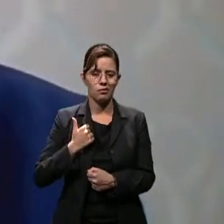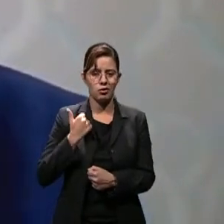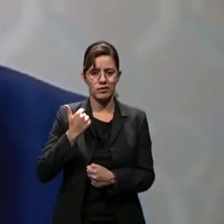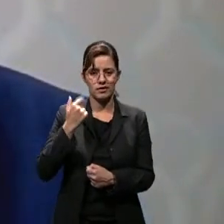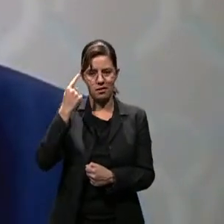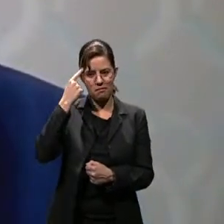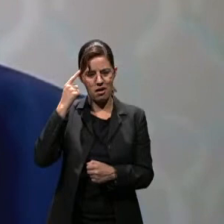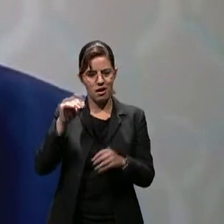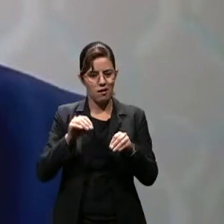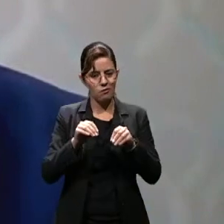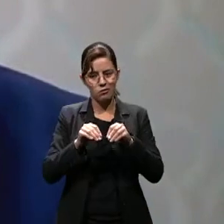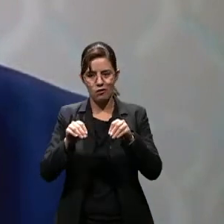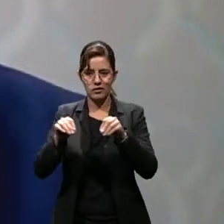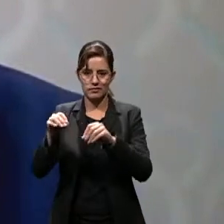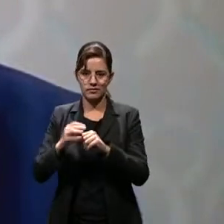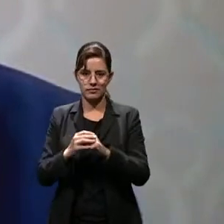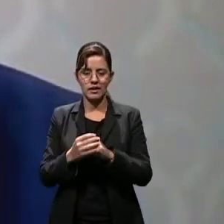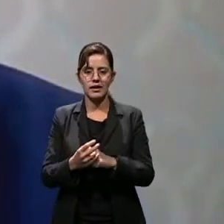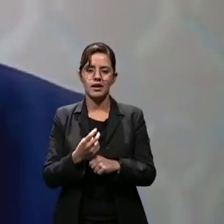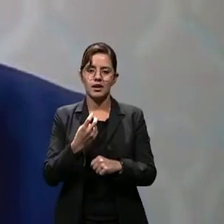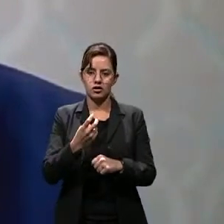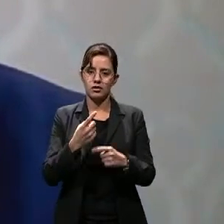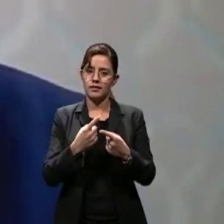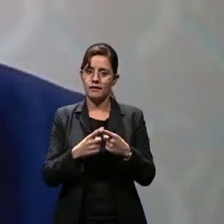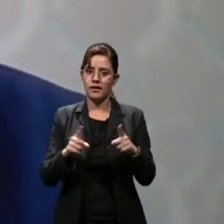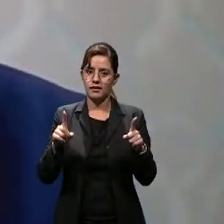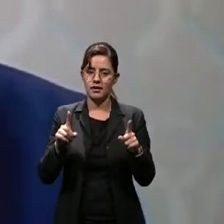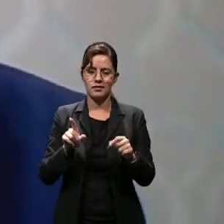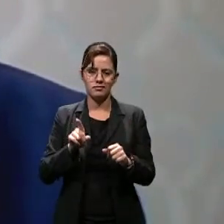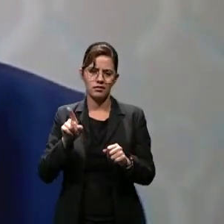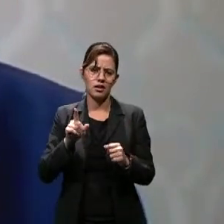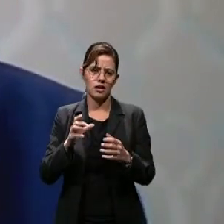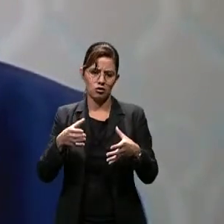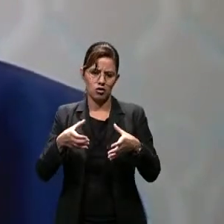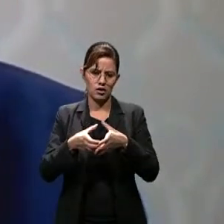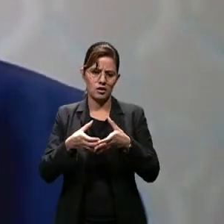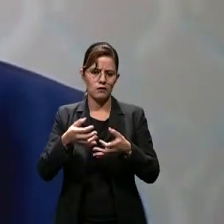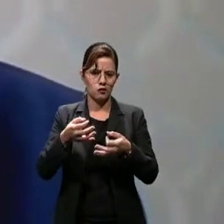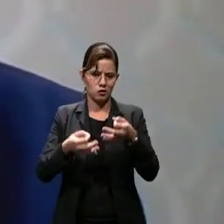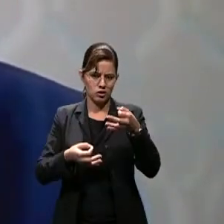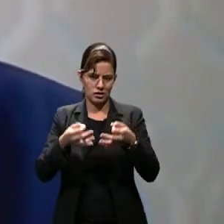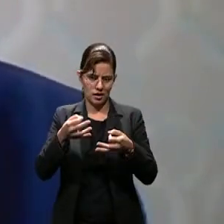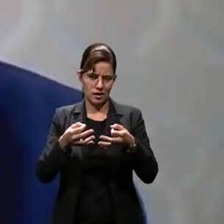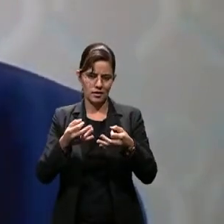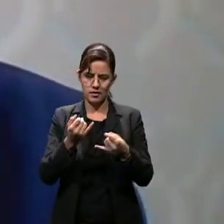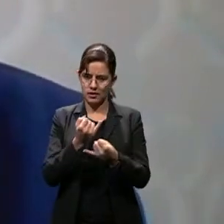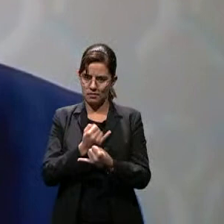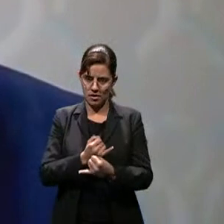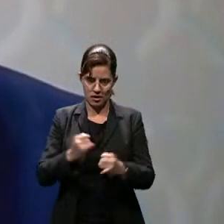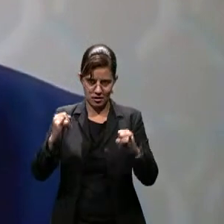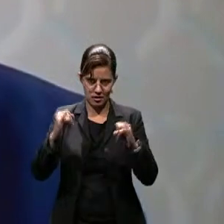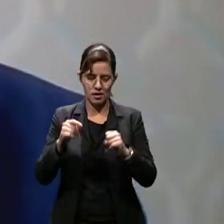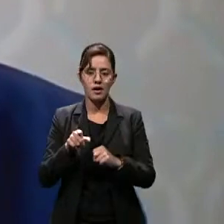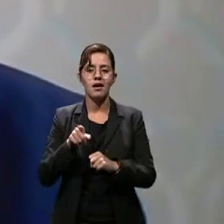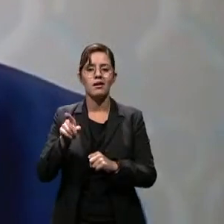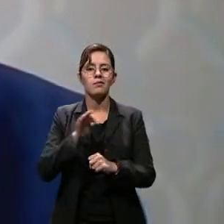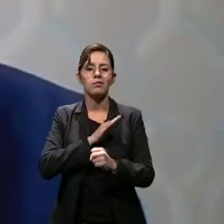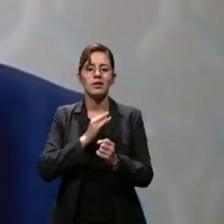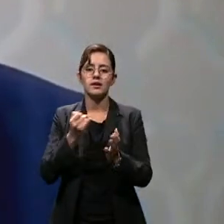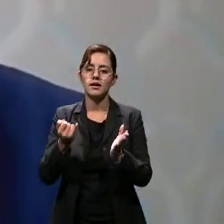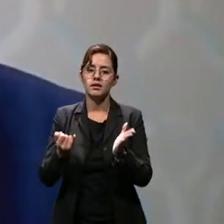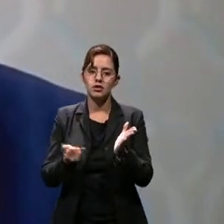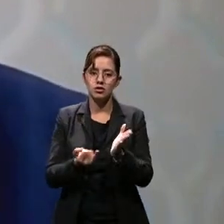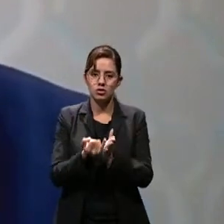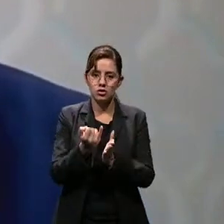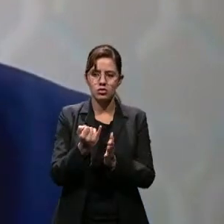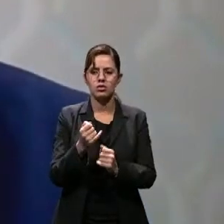politics. And this is very different to a truly independent judiciary that can